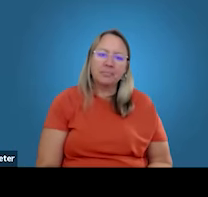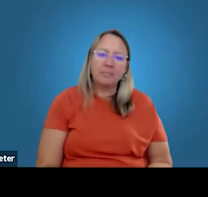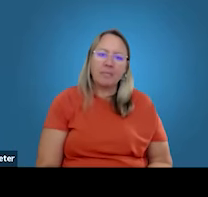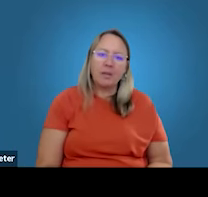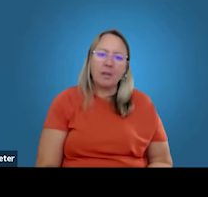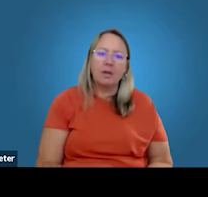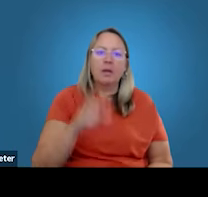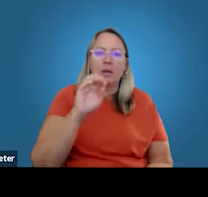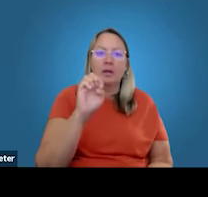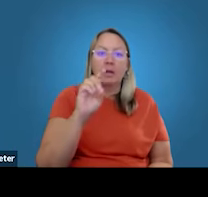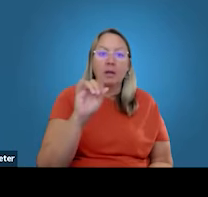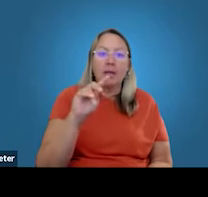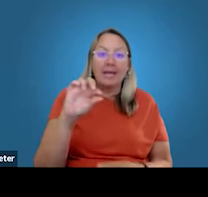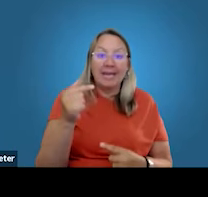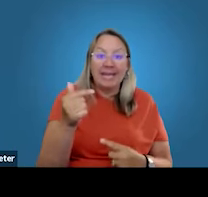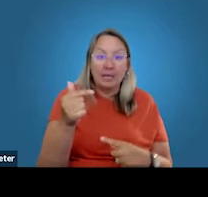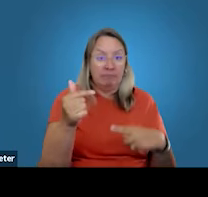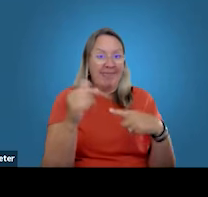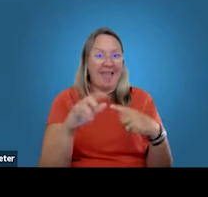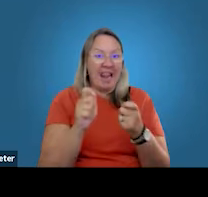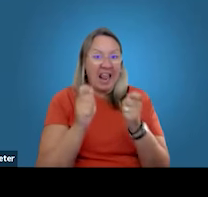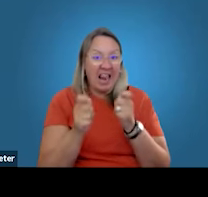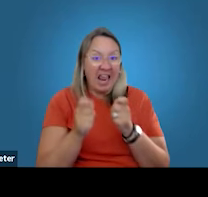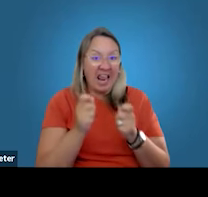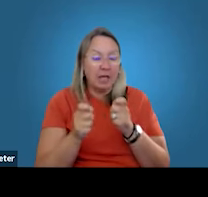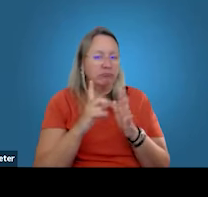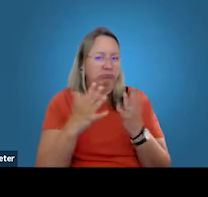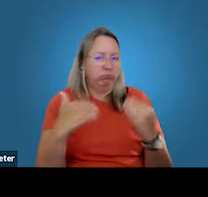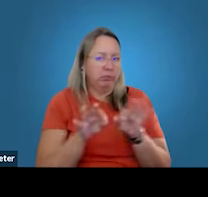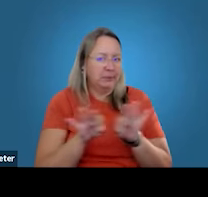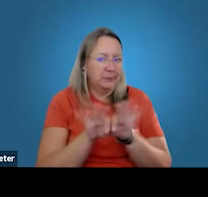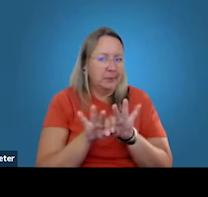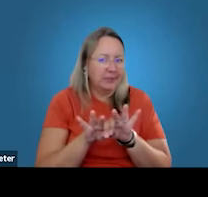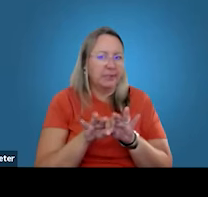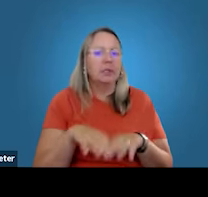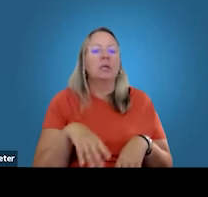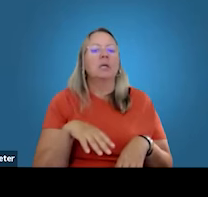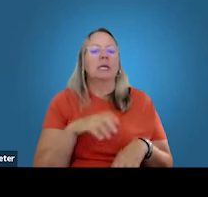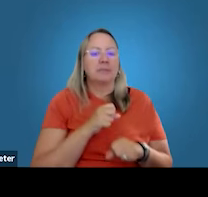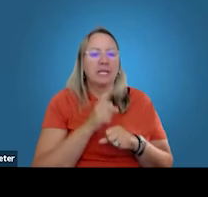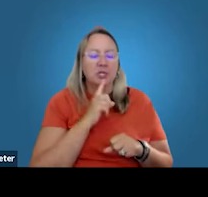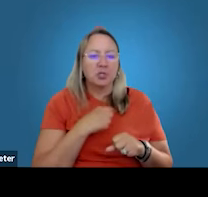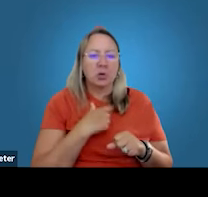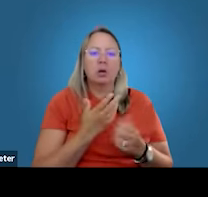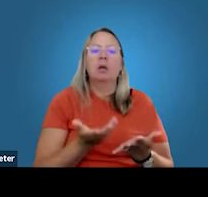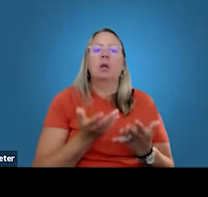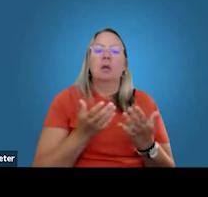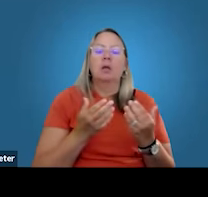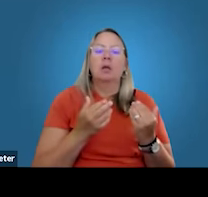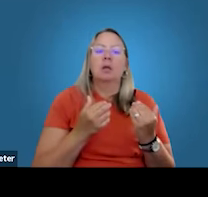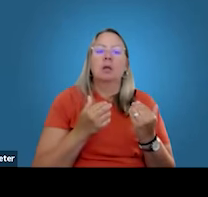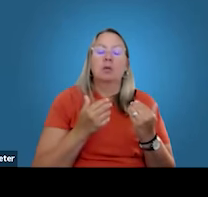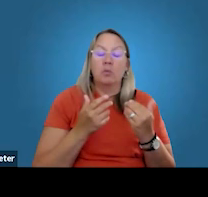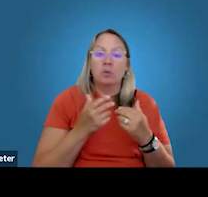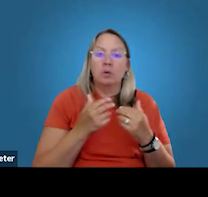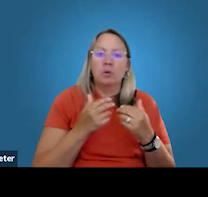Editing is really important in our story, and it's why using these storyboards is so useful, because it gets to the building blocks of our story. That's